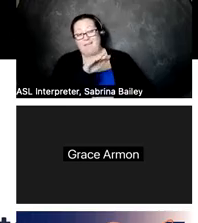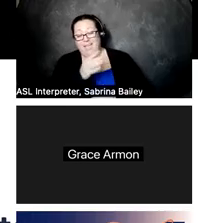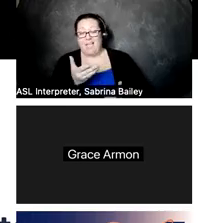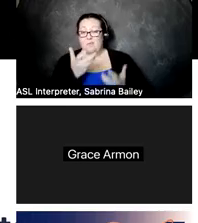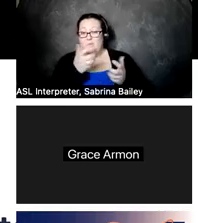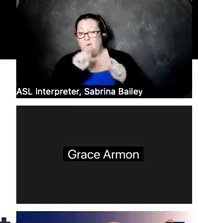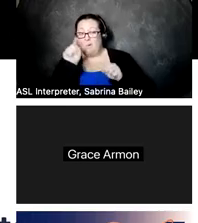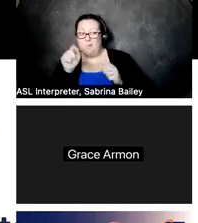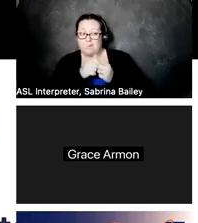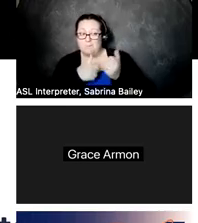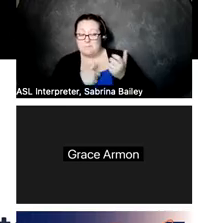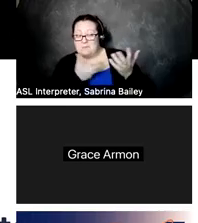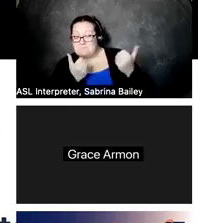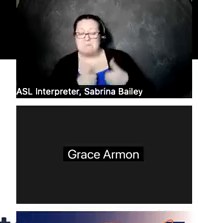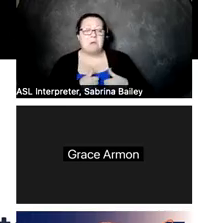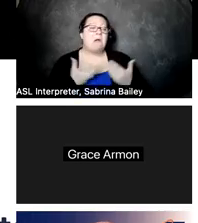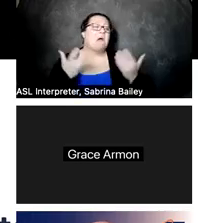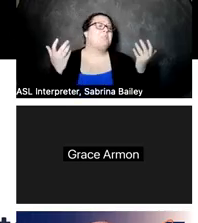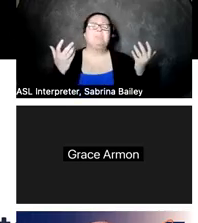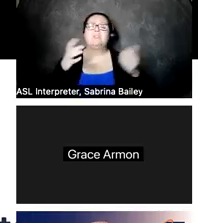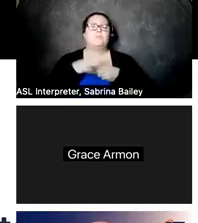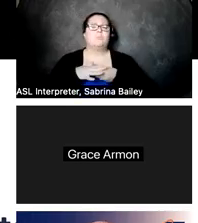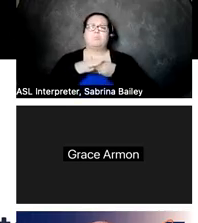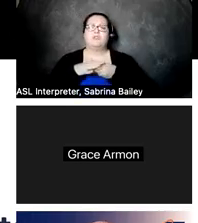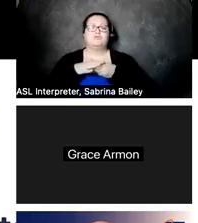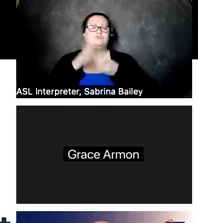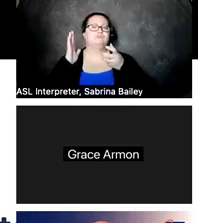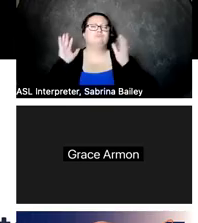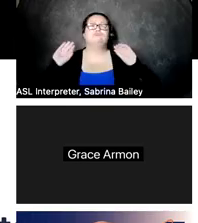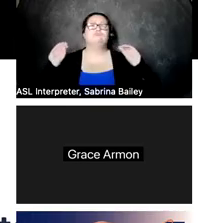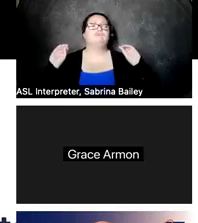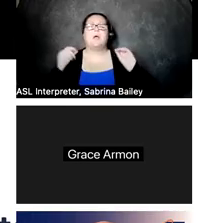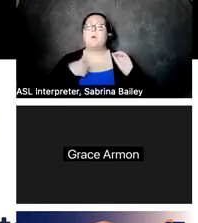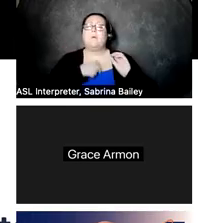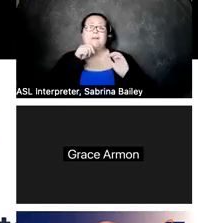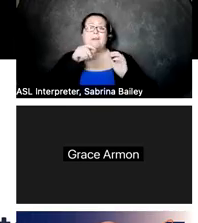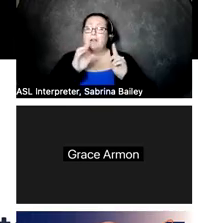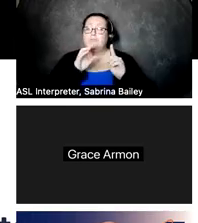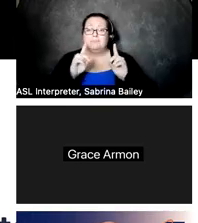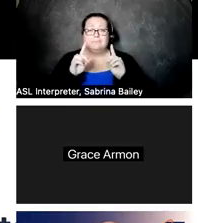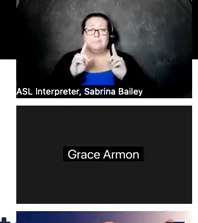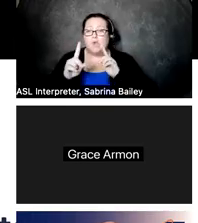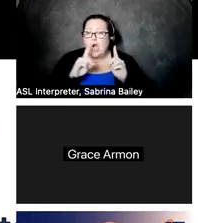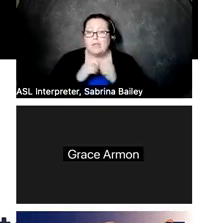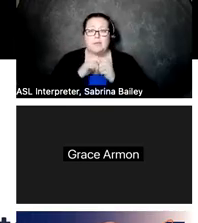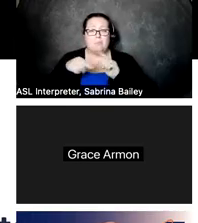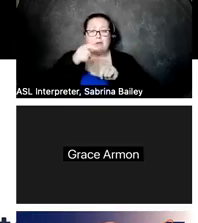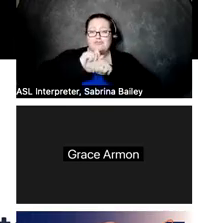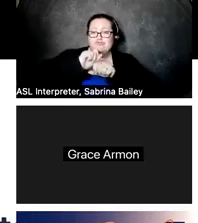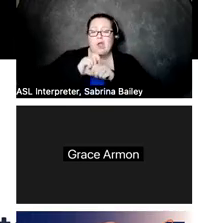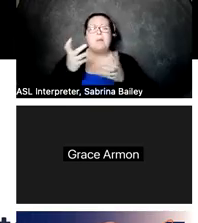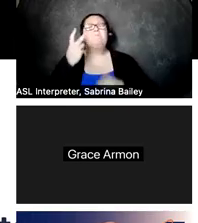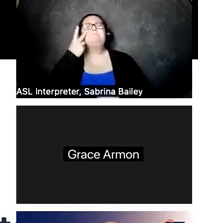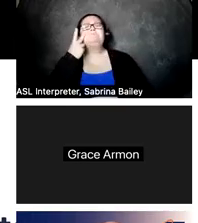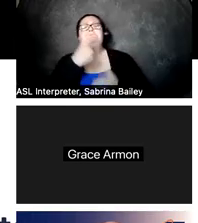said, let's just take the pressure off of this. We're not going to go in and talk to anybody about a job. I just want to see